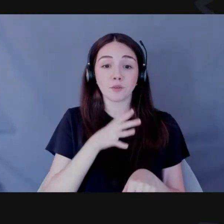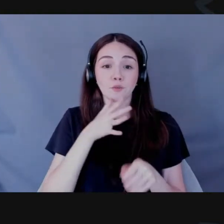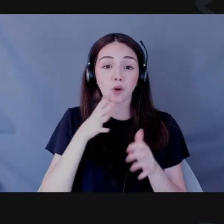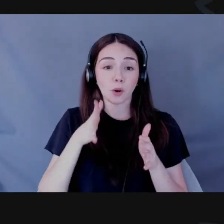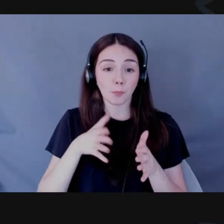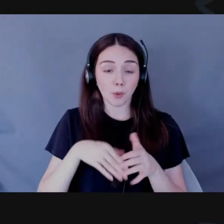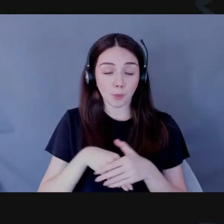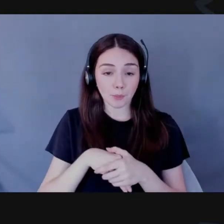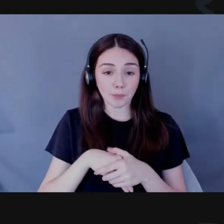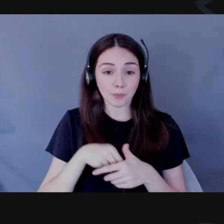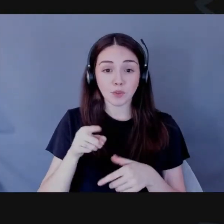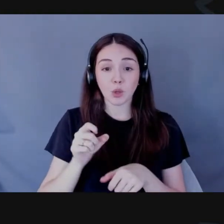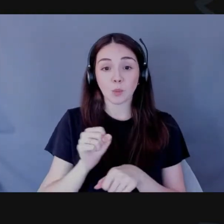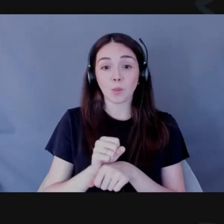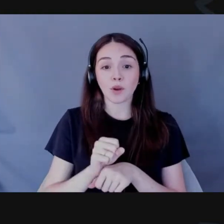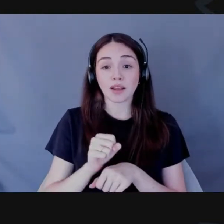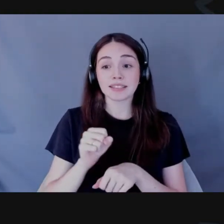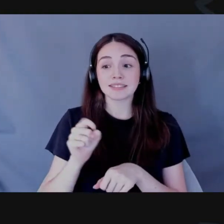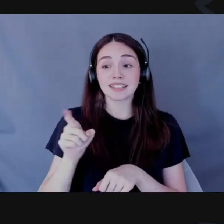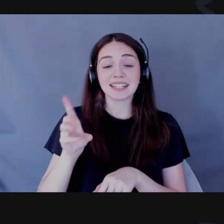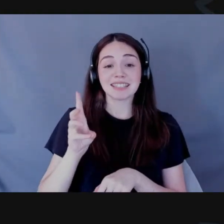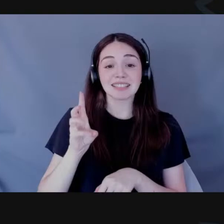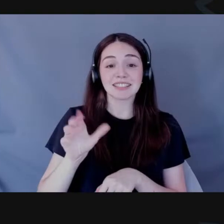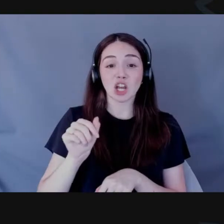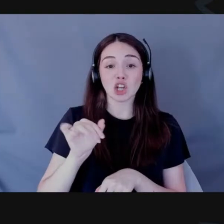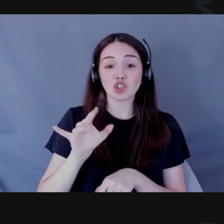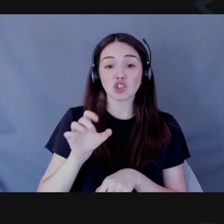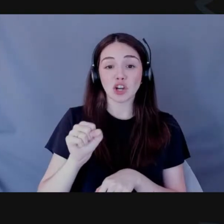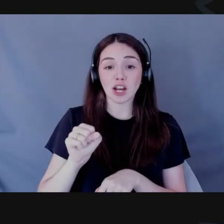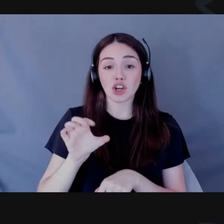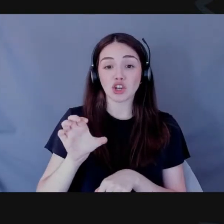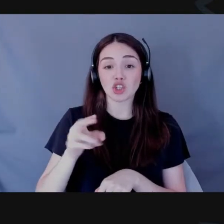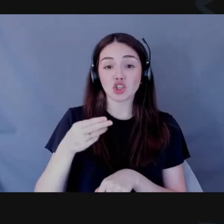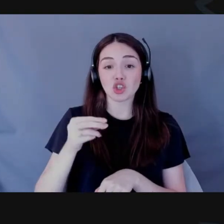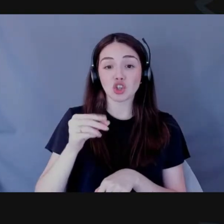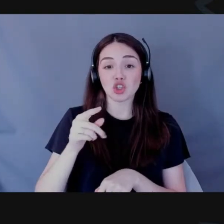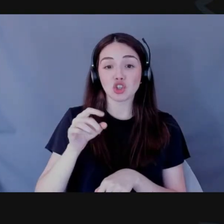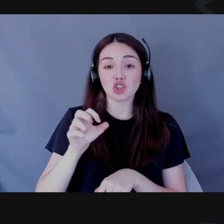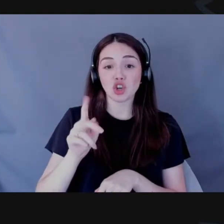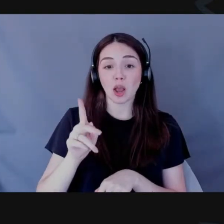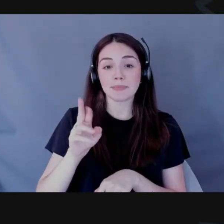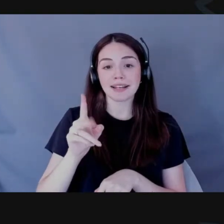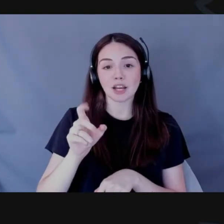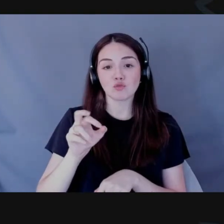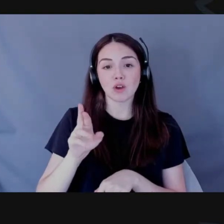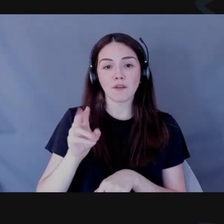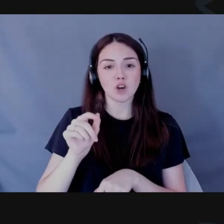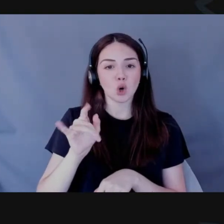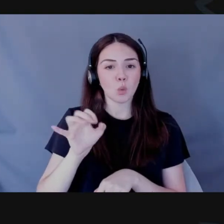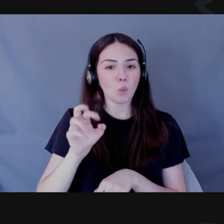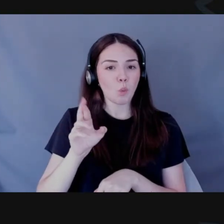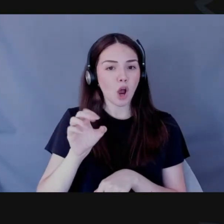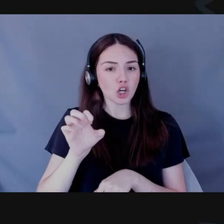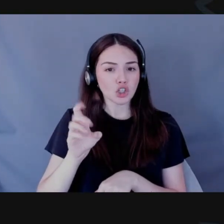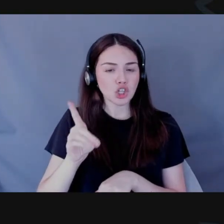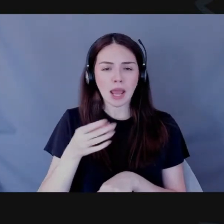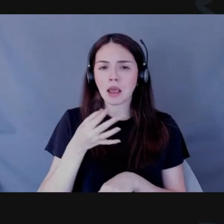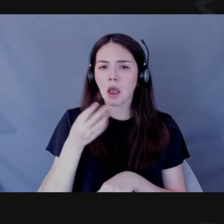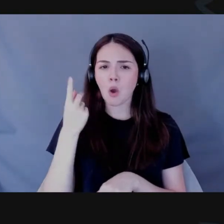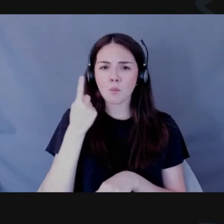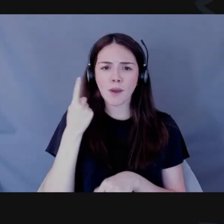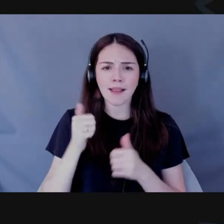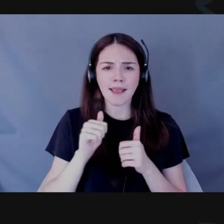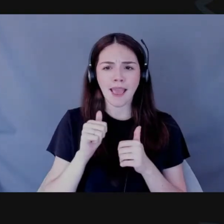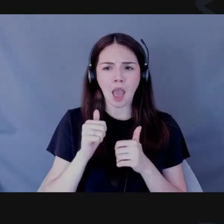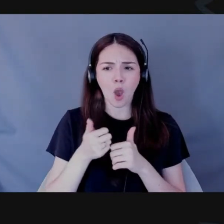He works 600 acres in the Choptank River watershed, and I'm wondering how he has time to pursue these two quite